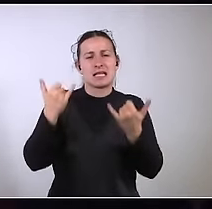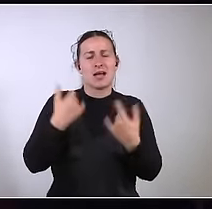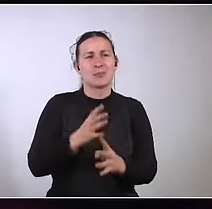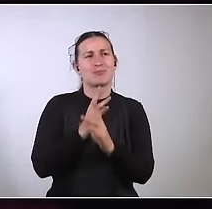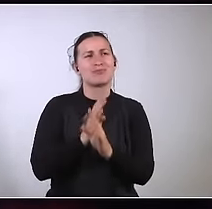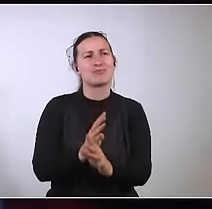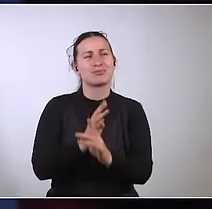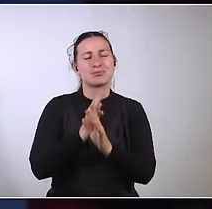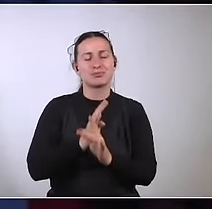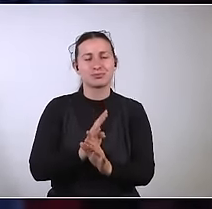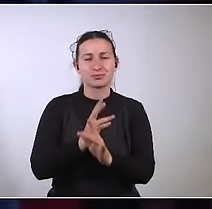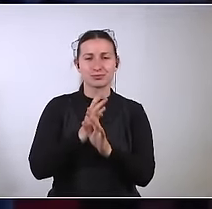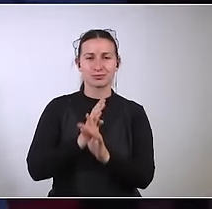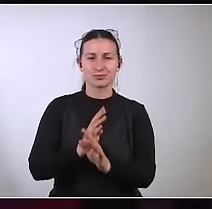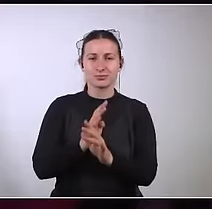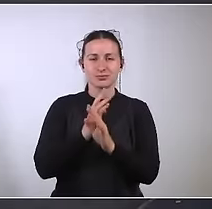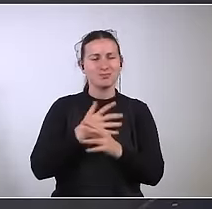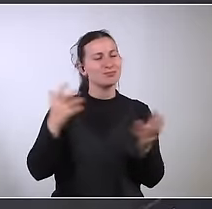Oh,